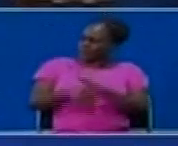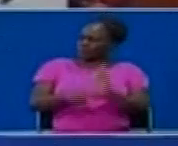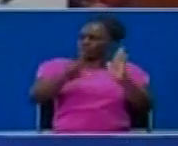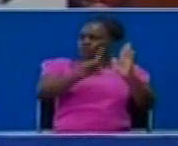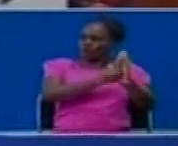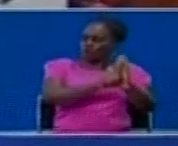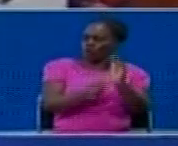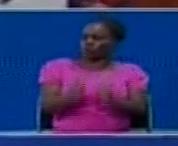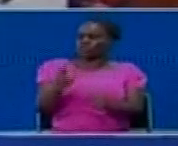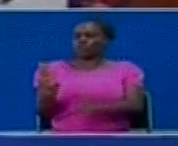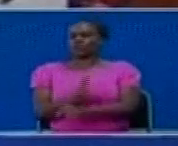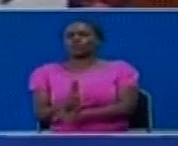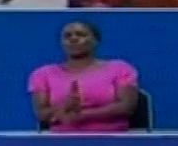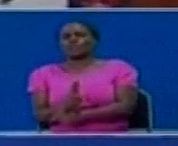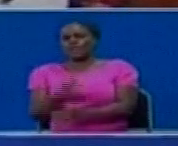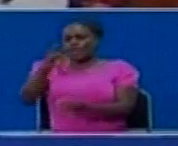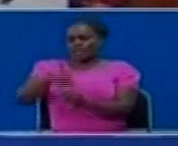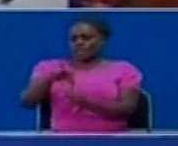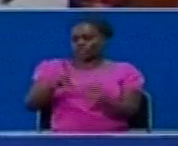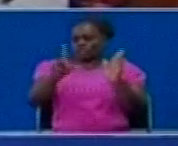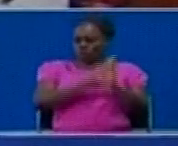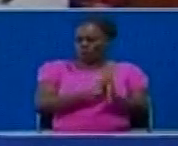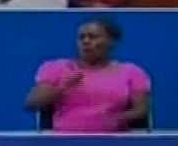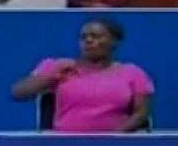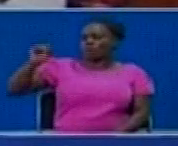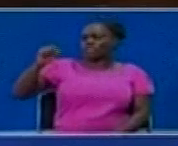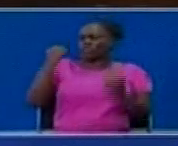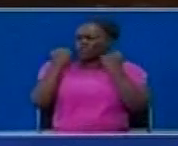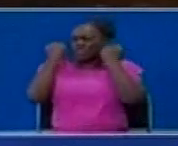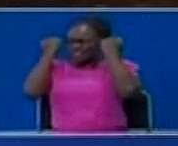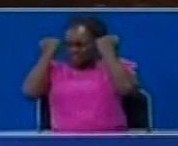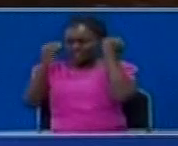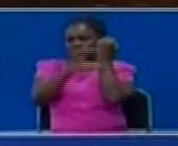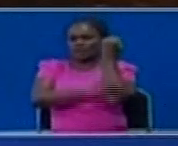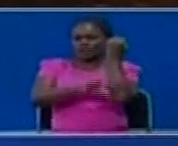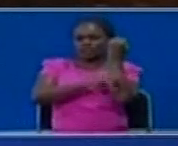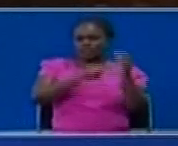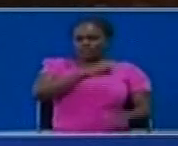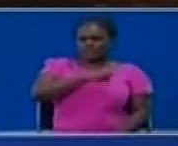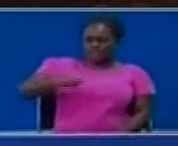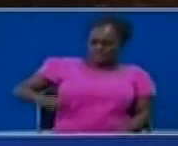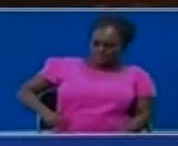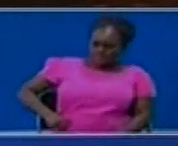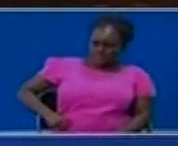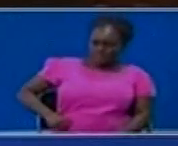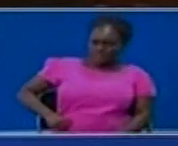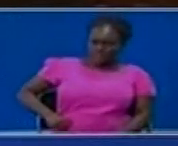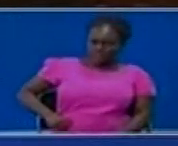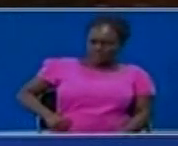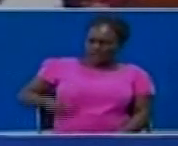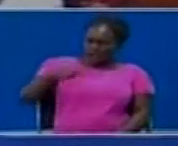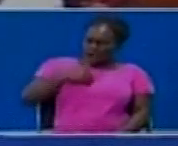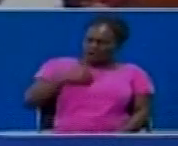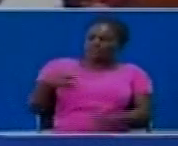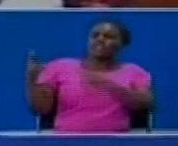apply. The amendments to the elections laws have raised political temperature in the country. The Senate now shoulders the onerous duty of navigating through the